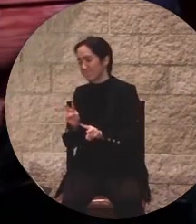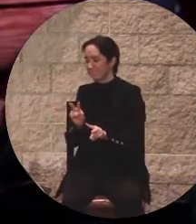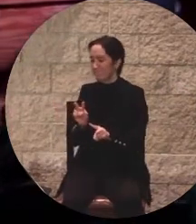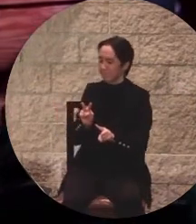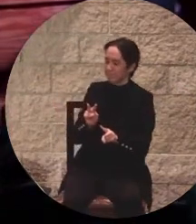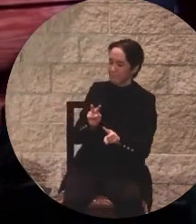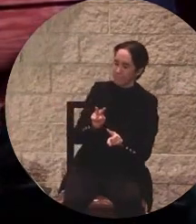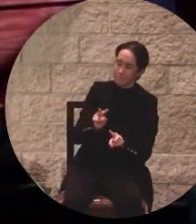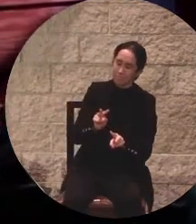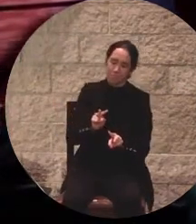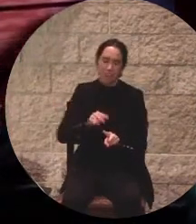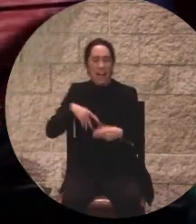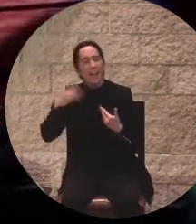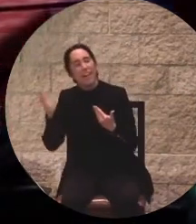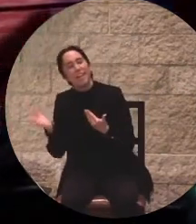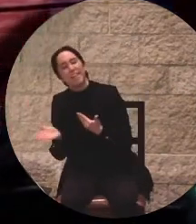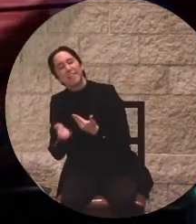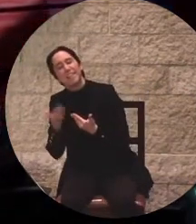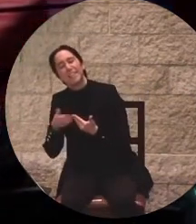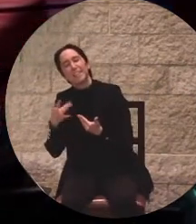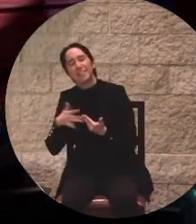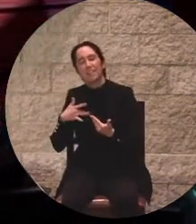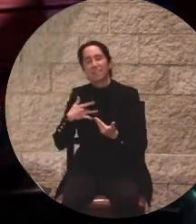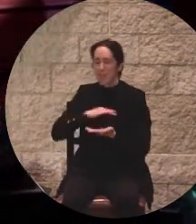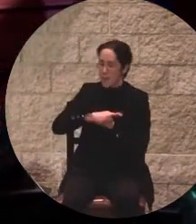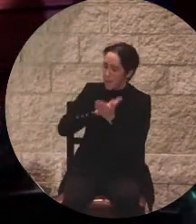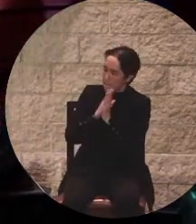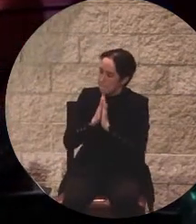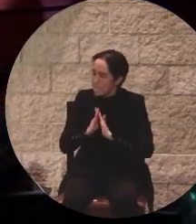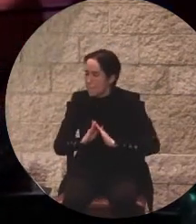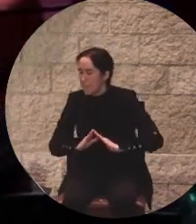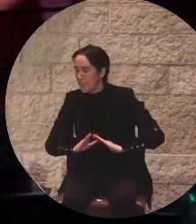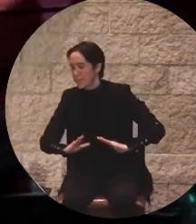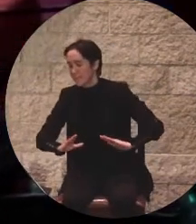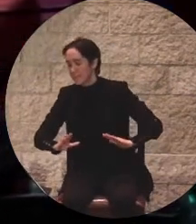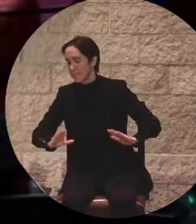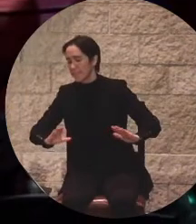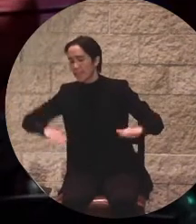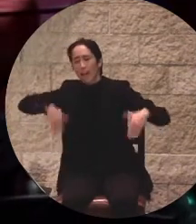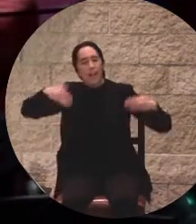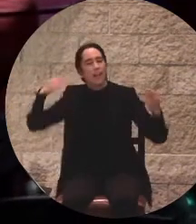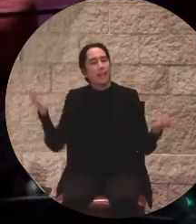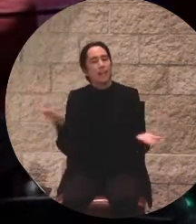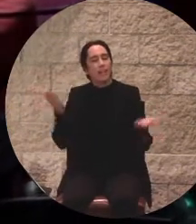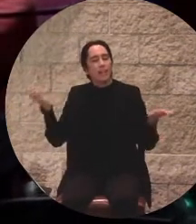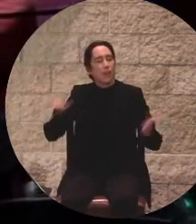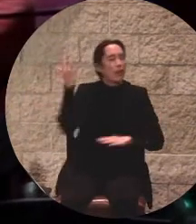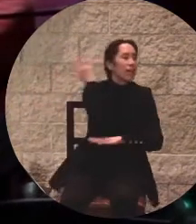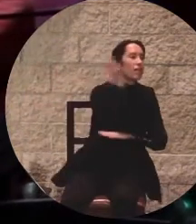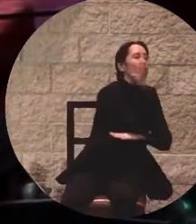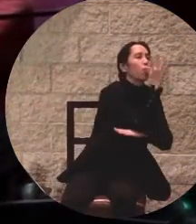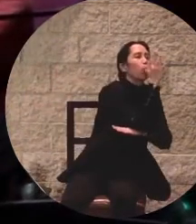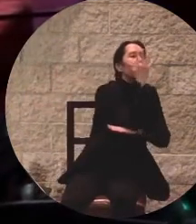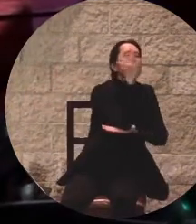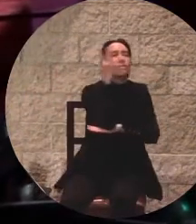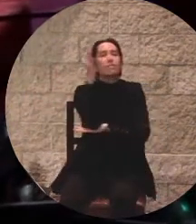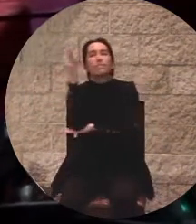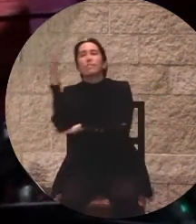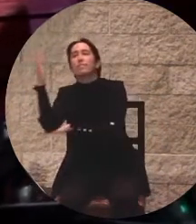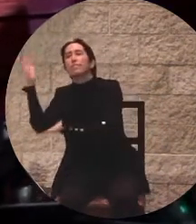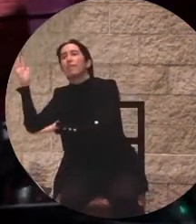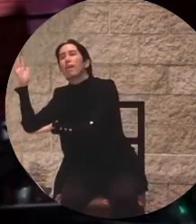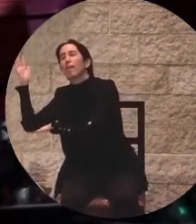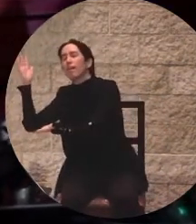So easy to be at peace, and so at home here in the